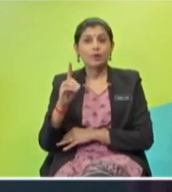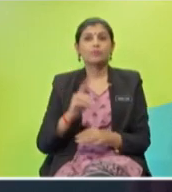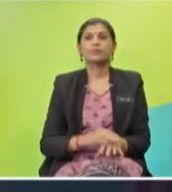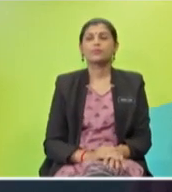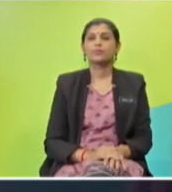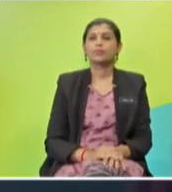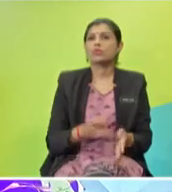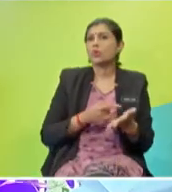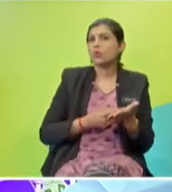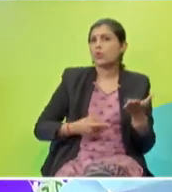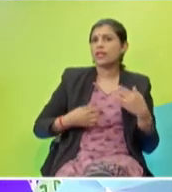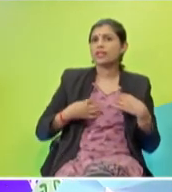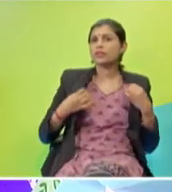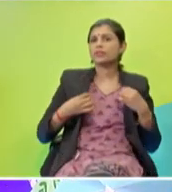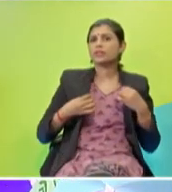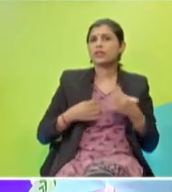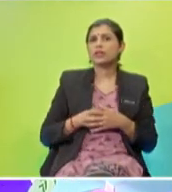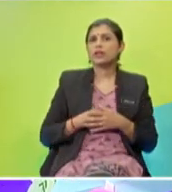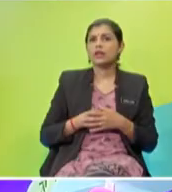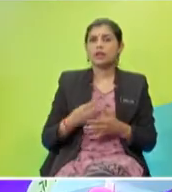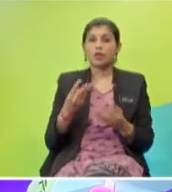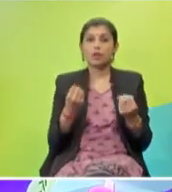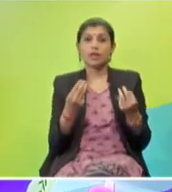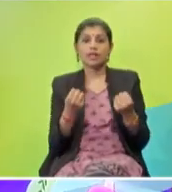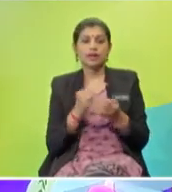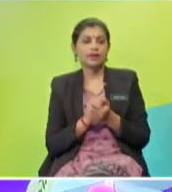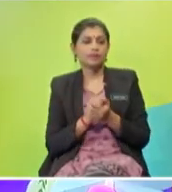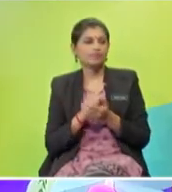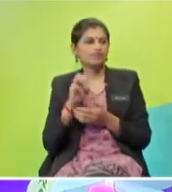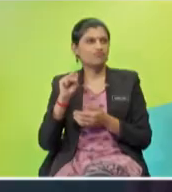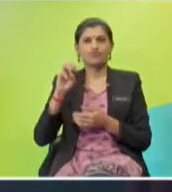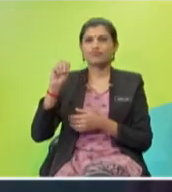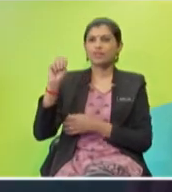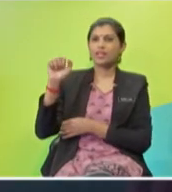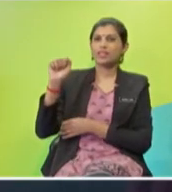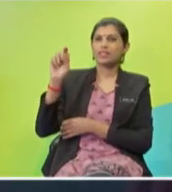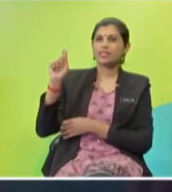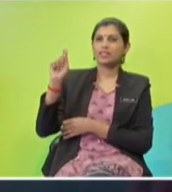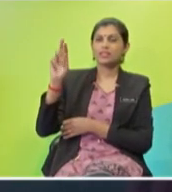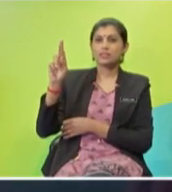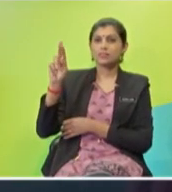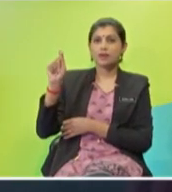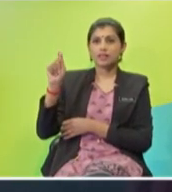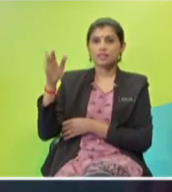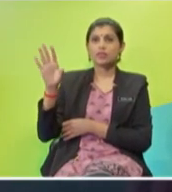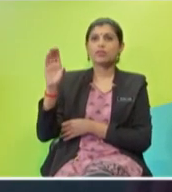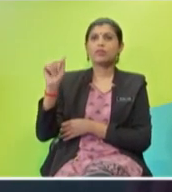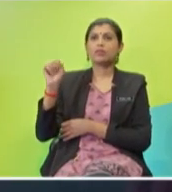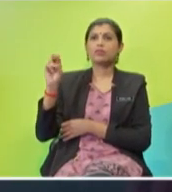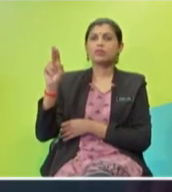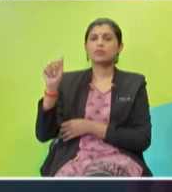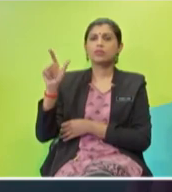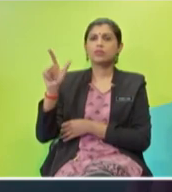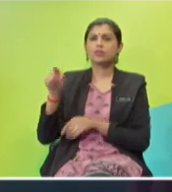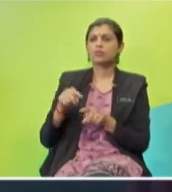looking for? That's a good question. I am looking for something more smart casual. Smart Do you have that? Casual, that's a good choice. But may I